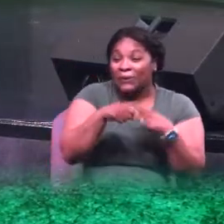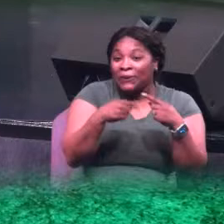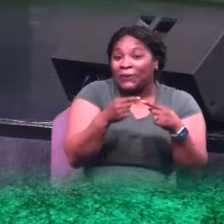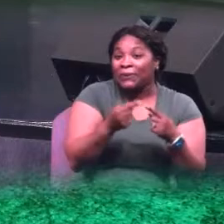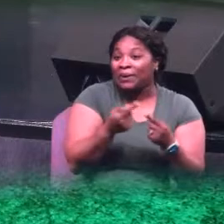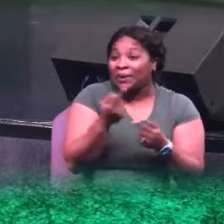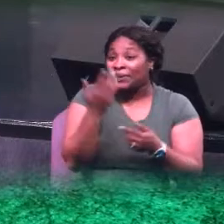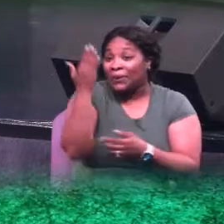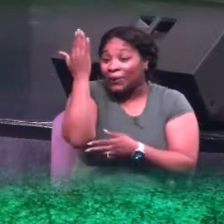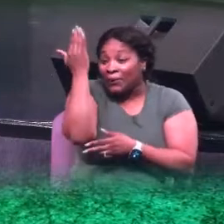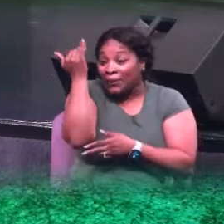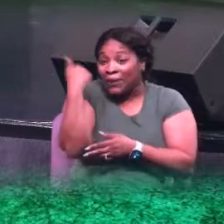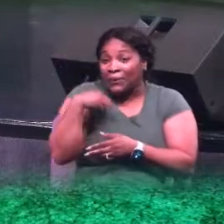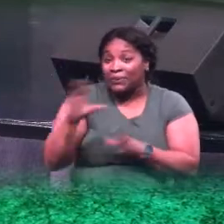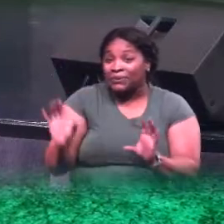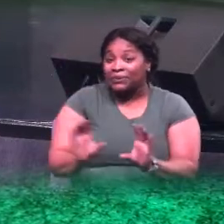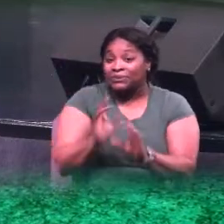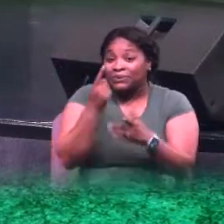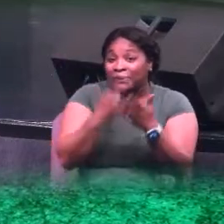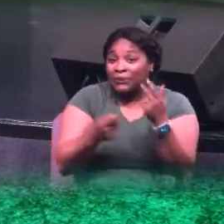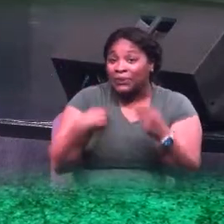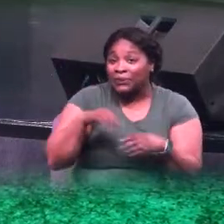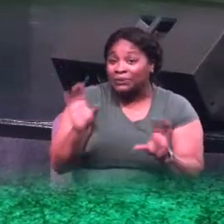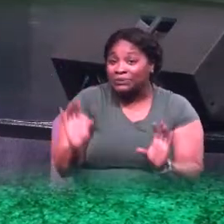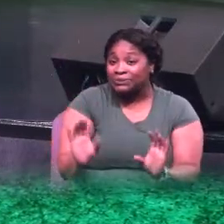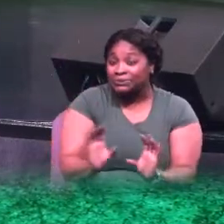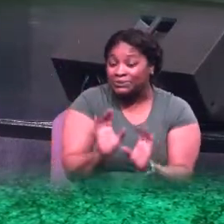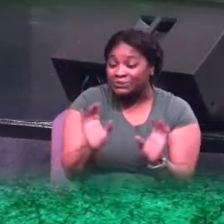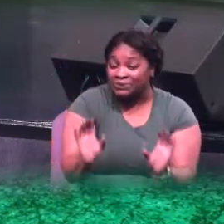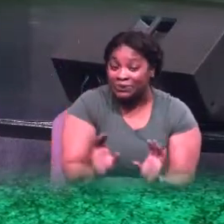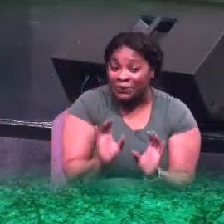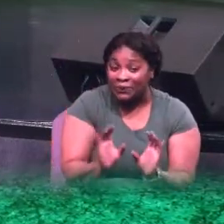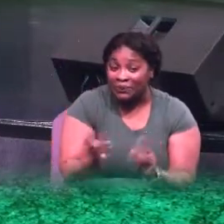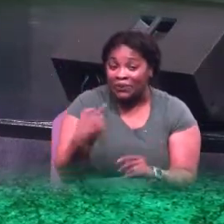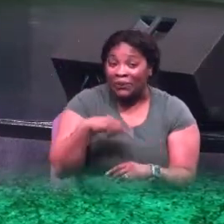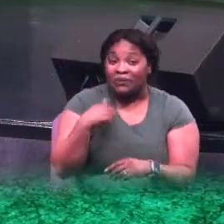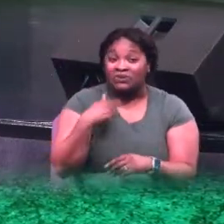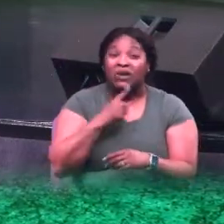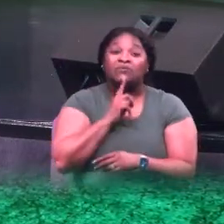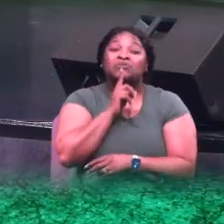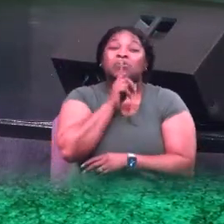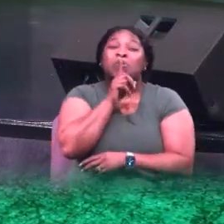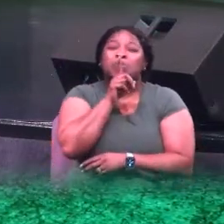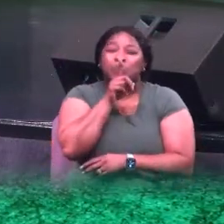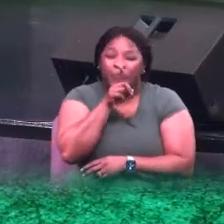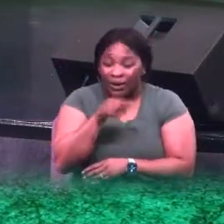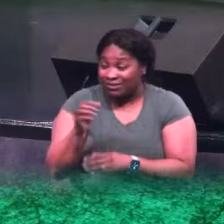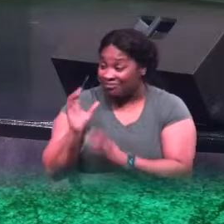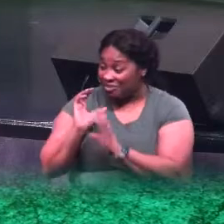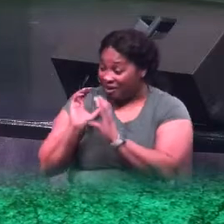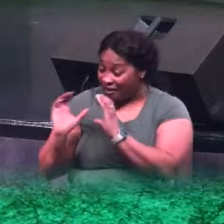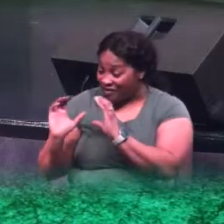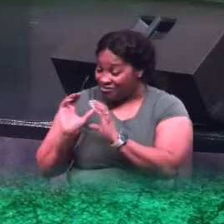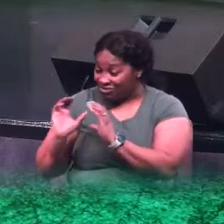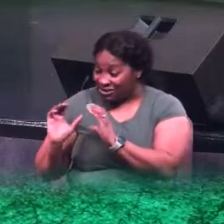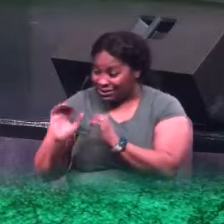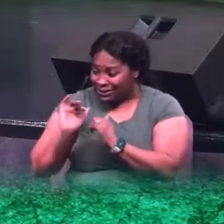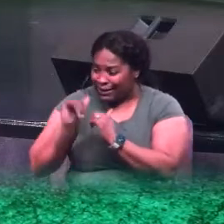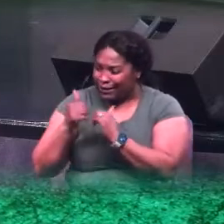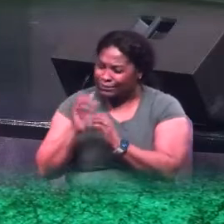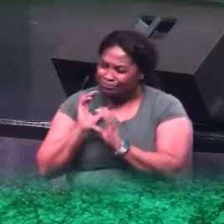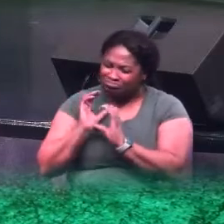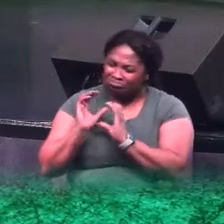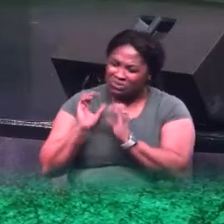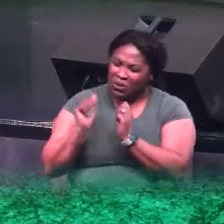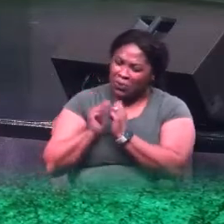about, and why we are doing what we're doing. And we got to have a real conversation. How to engage